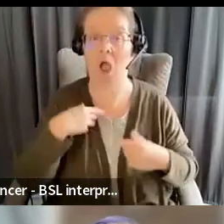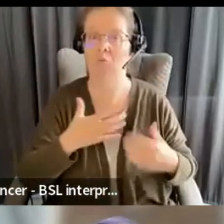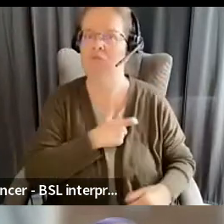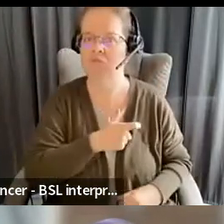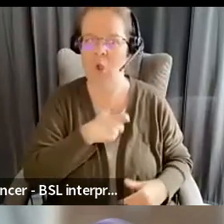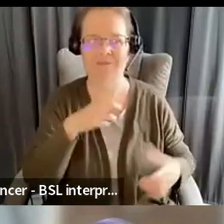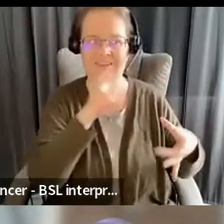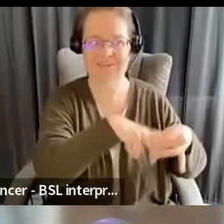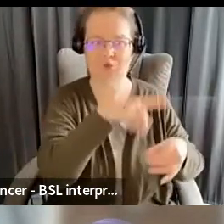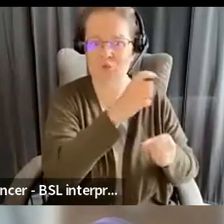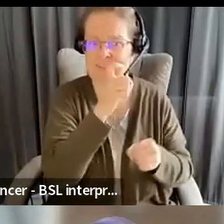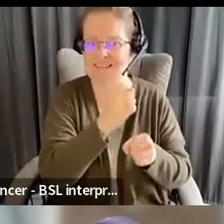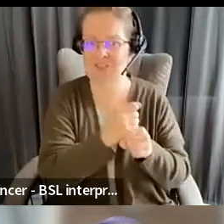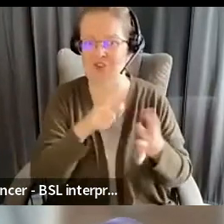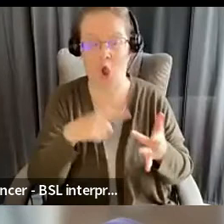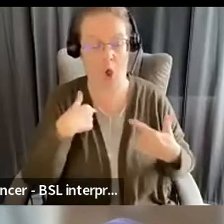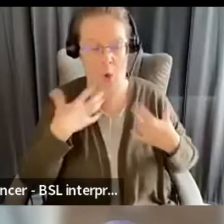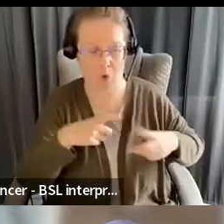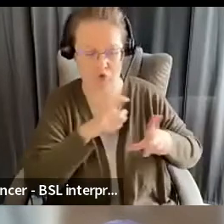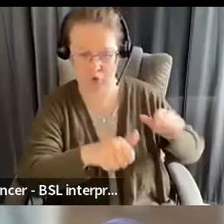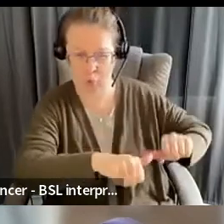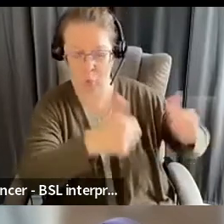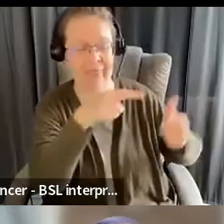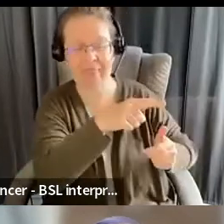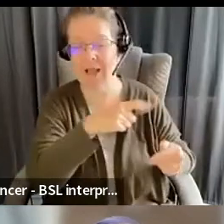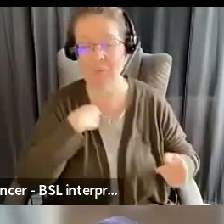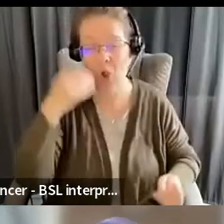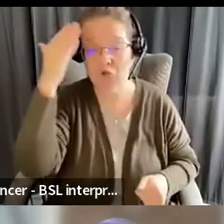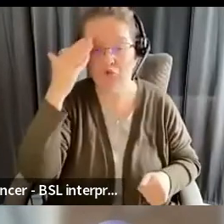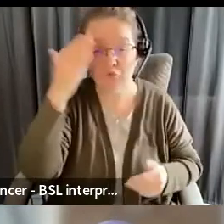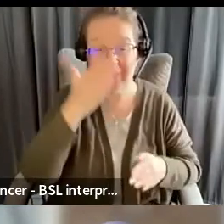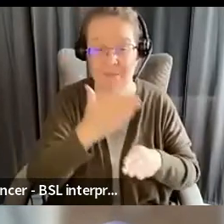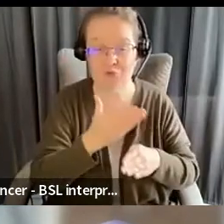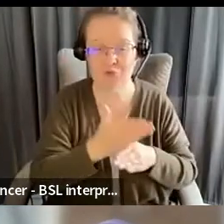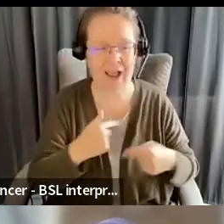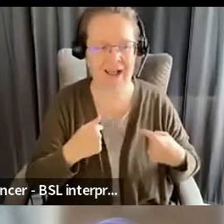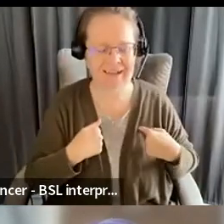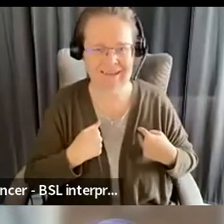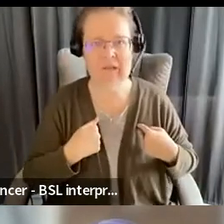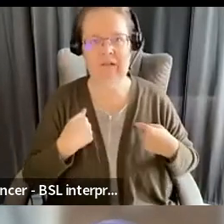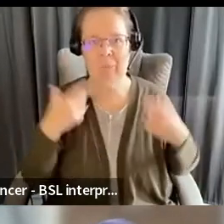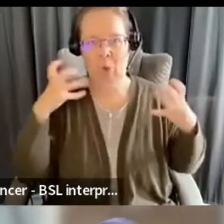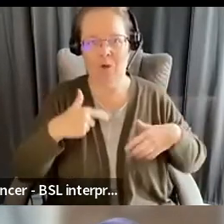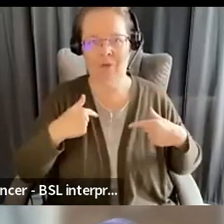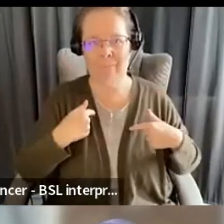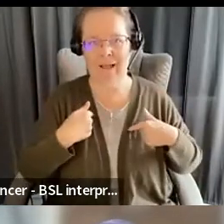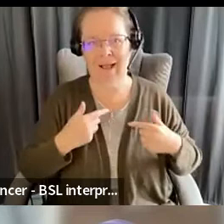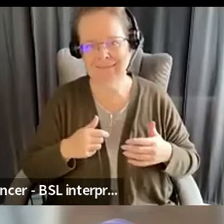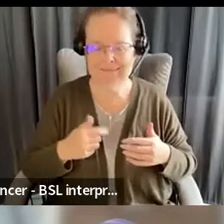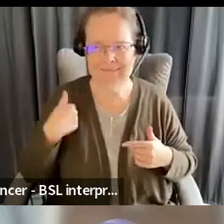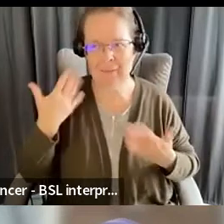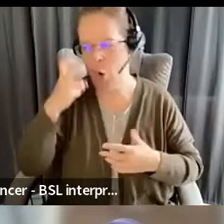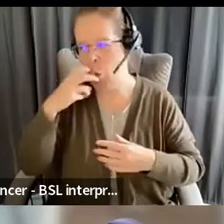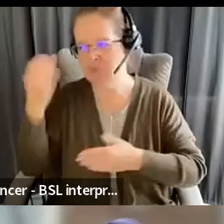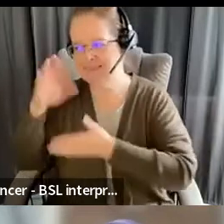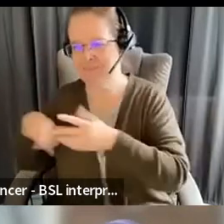I really wanted to do well in what is a dream job, but was really kind of aware of my past experiences. And so